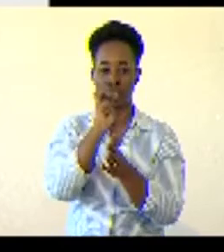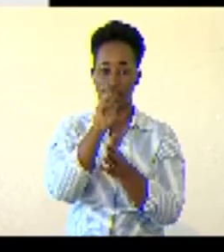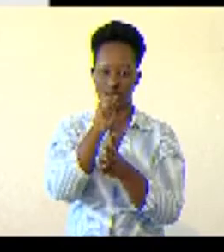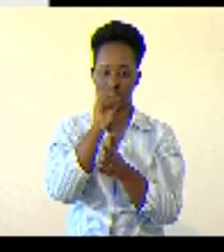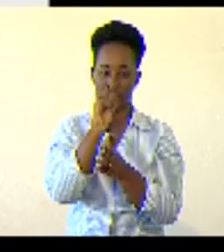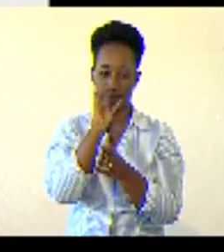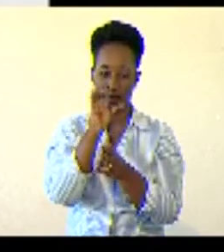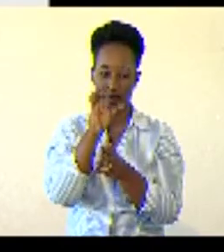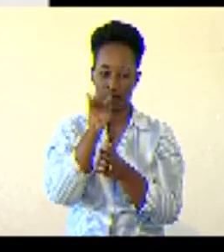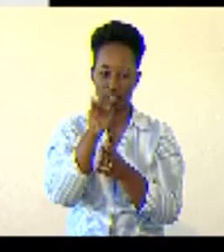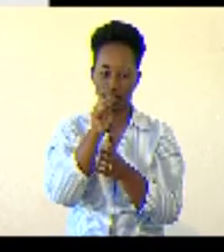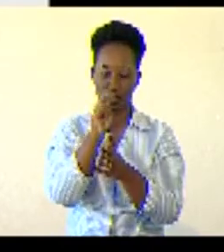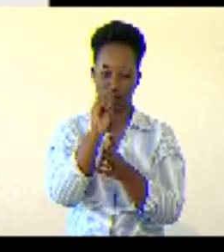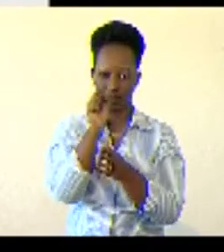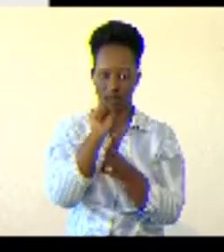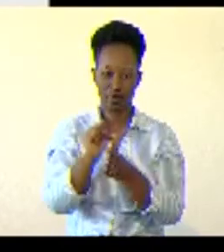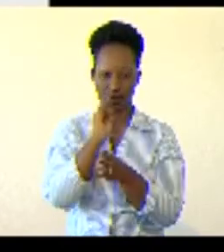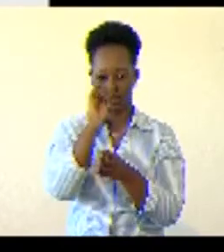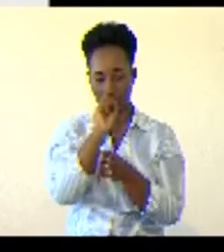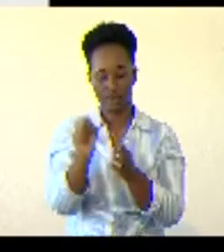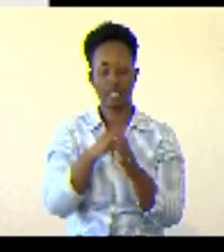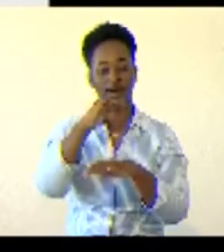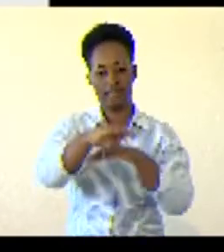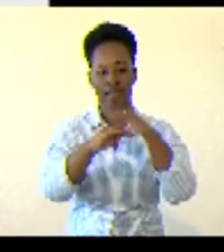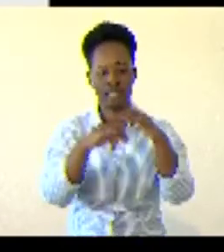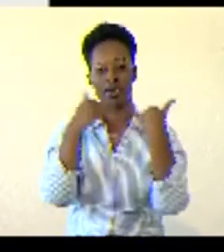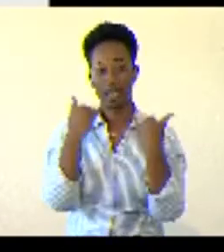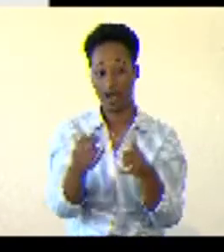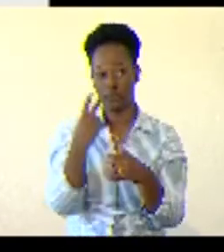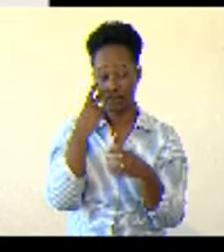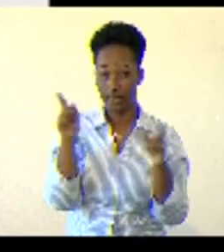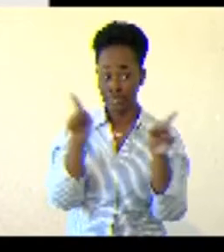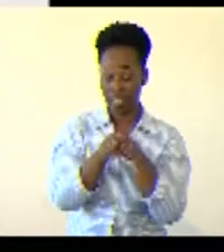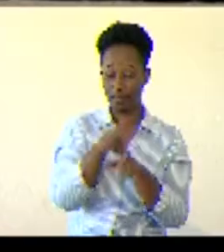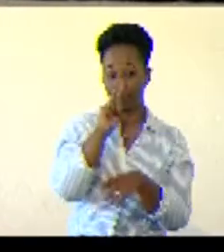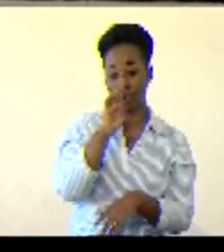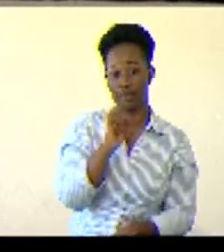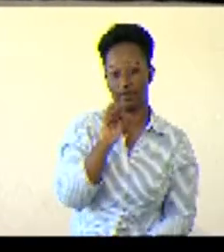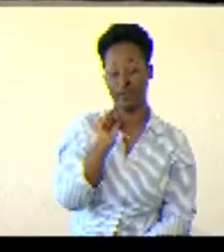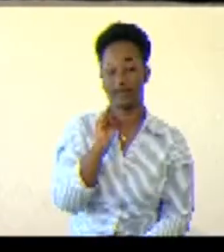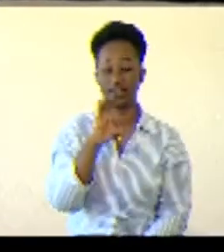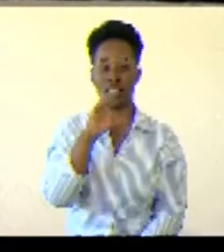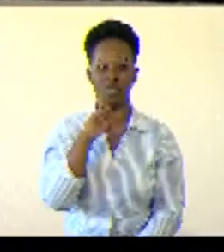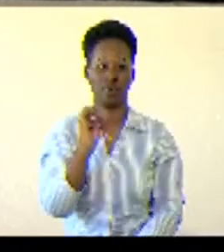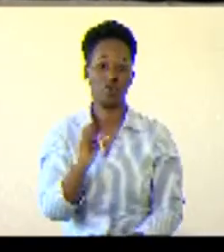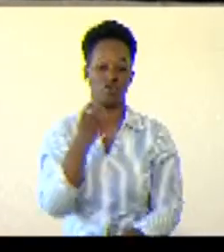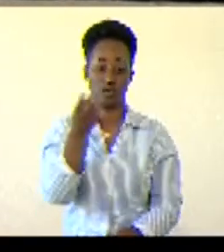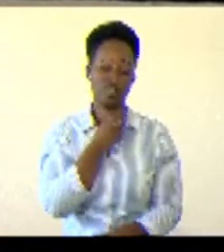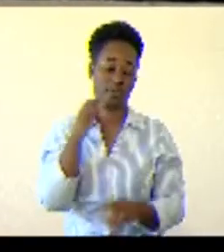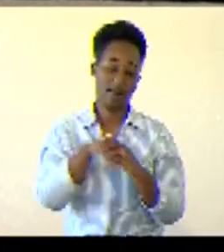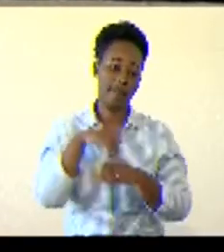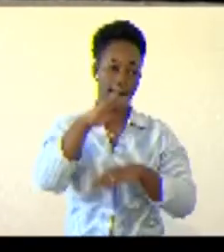our lesson of the vesicle transport. And I mentioned that vesicle transport involves two processes,